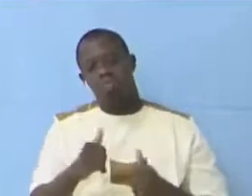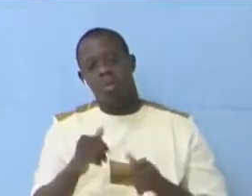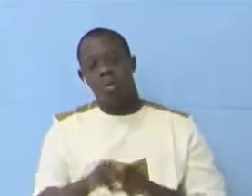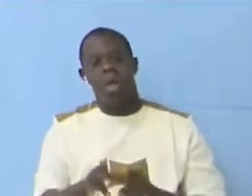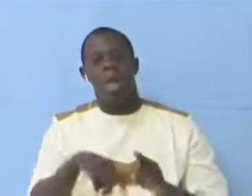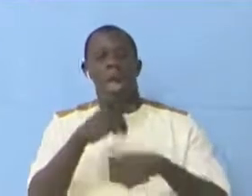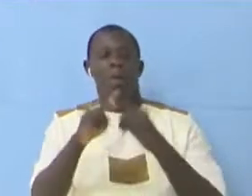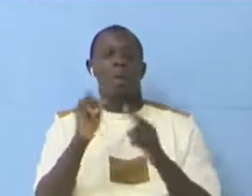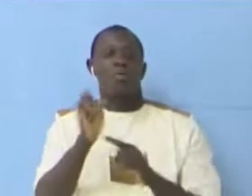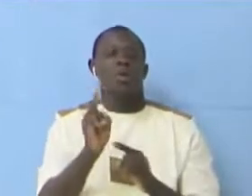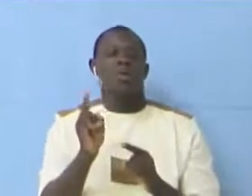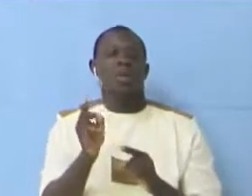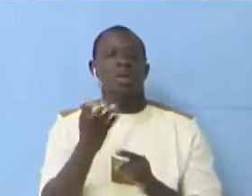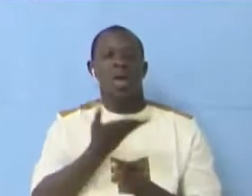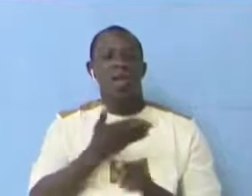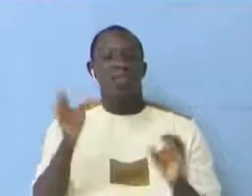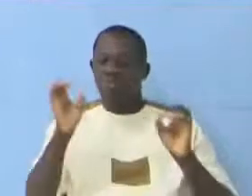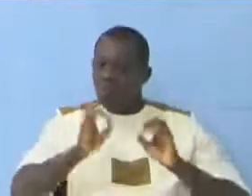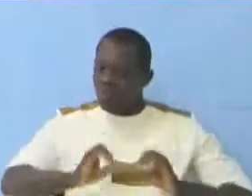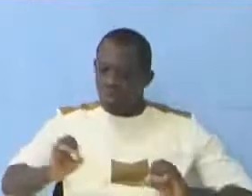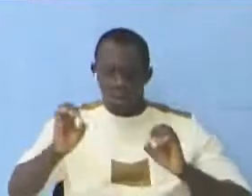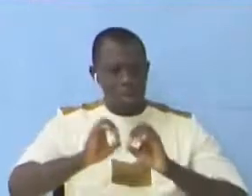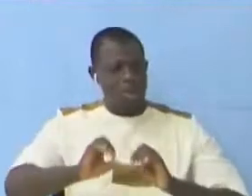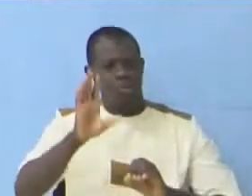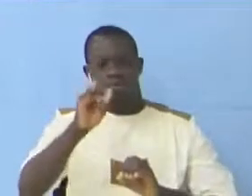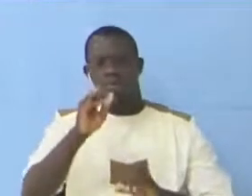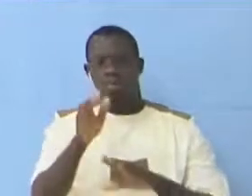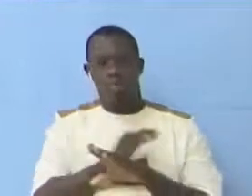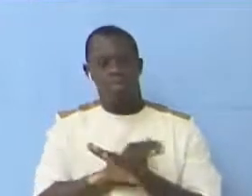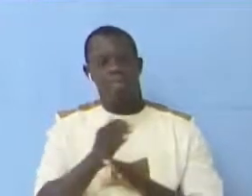due to no fault of theirs.